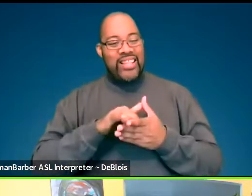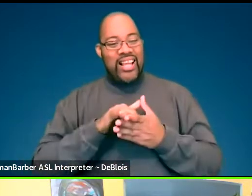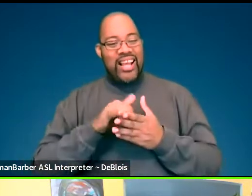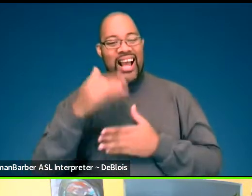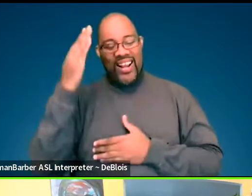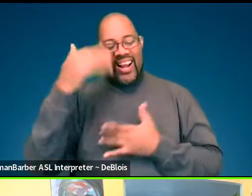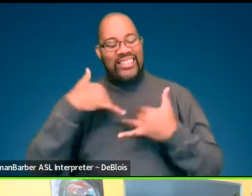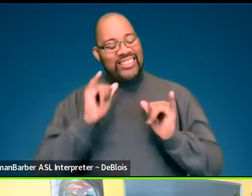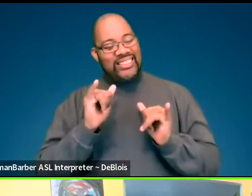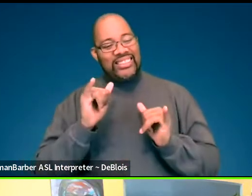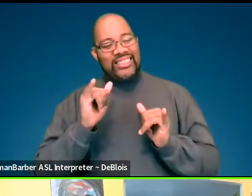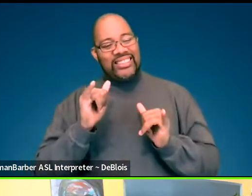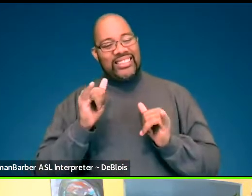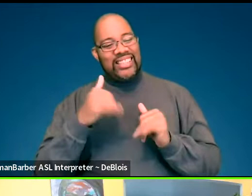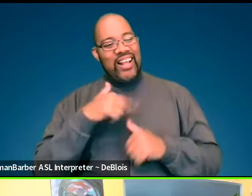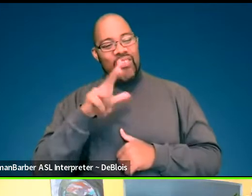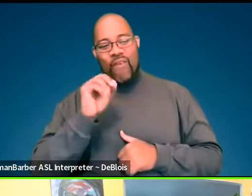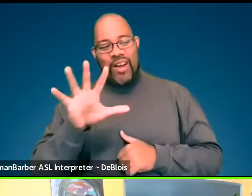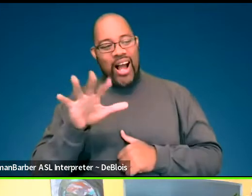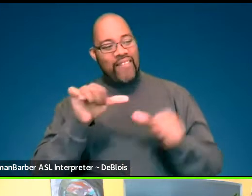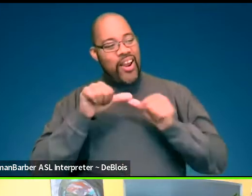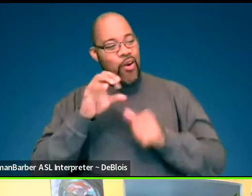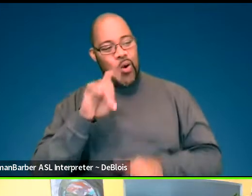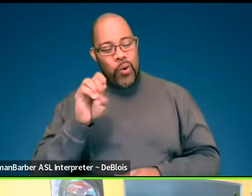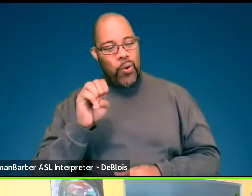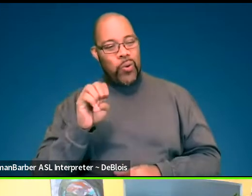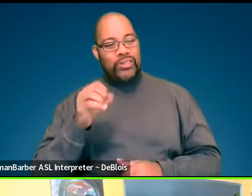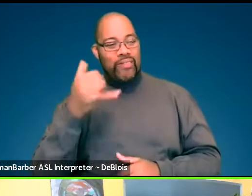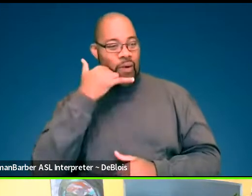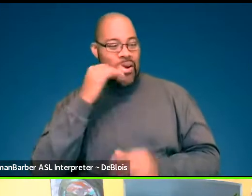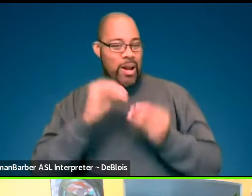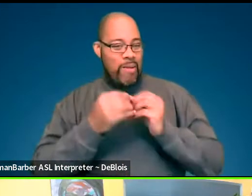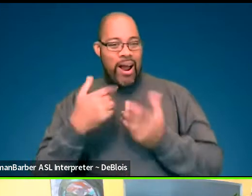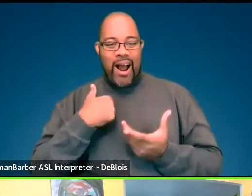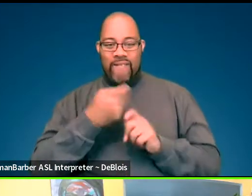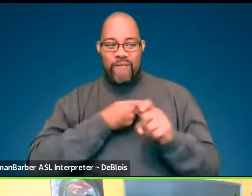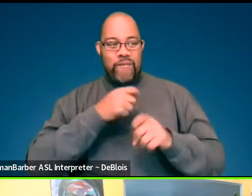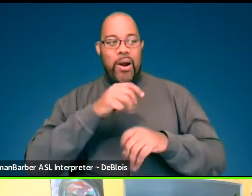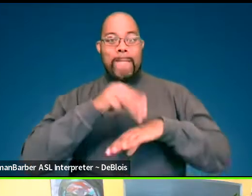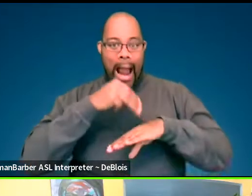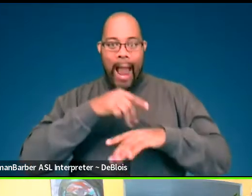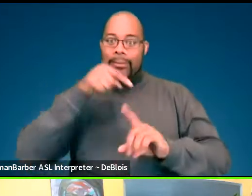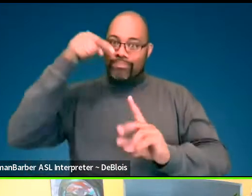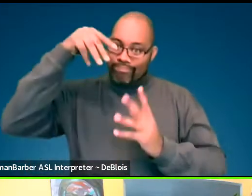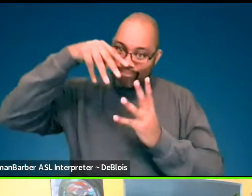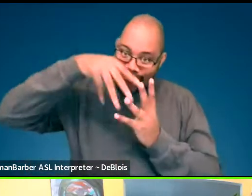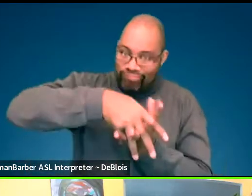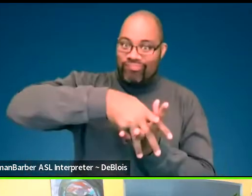I still got a 305 area code cell phone number. Like I'm from Miami, you know?